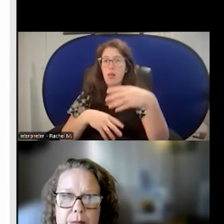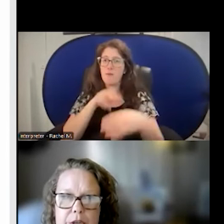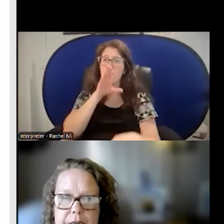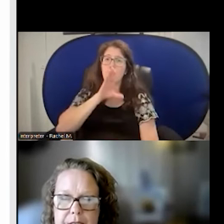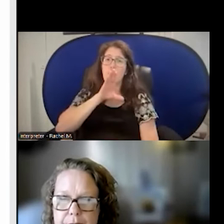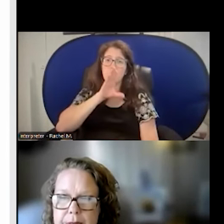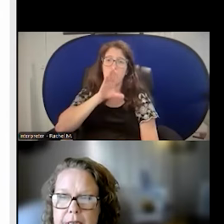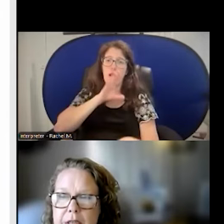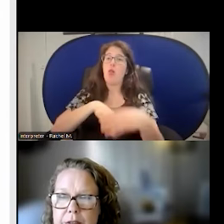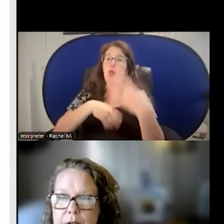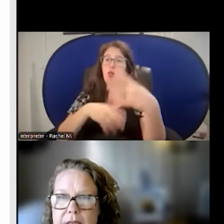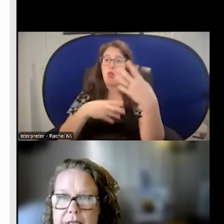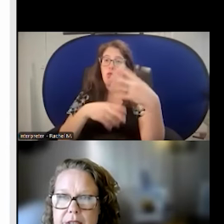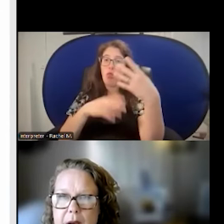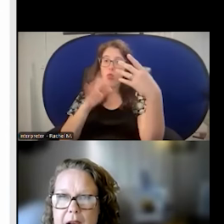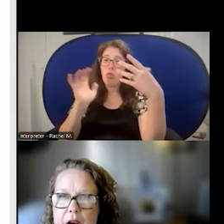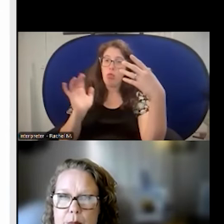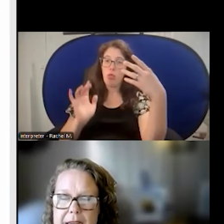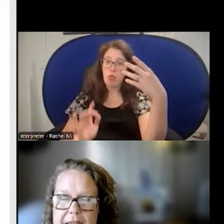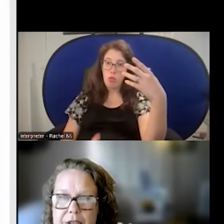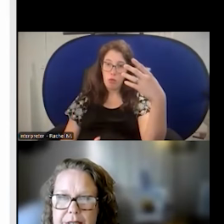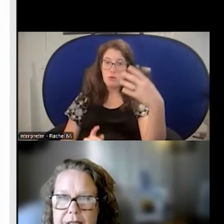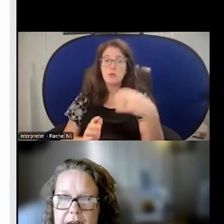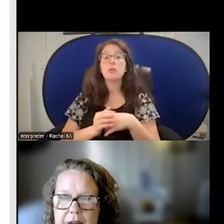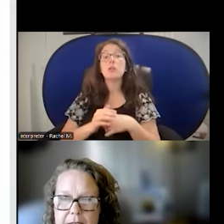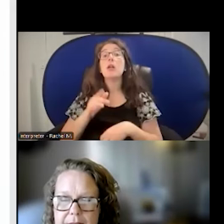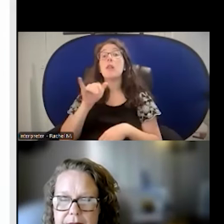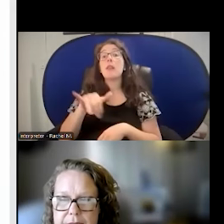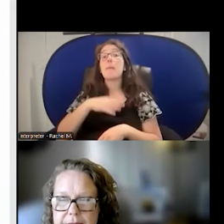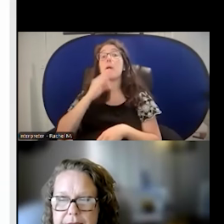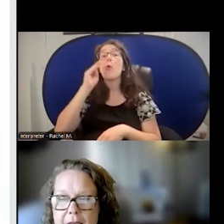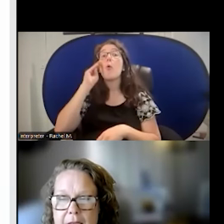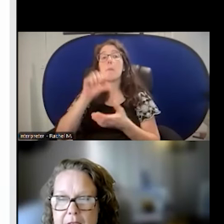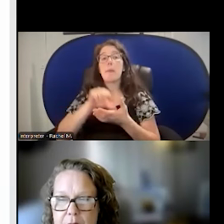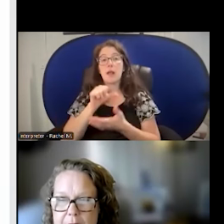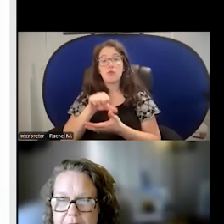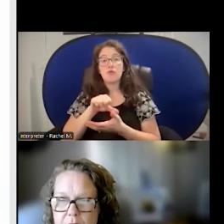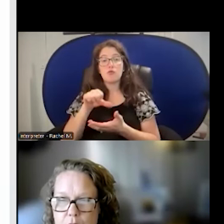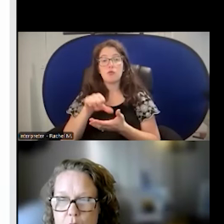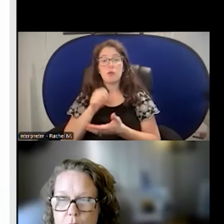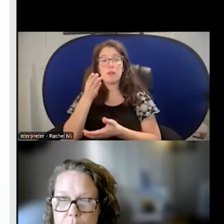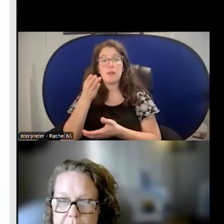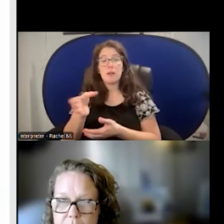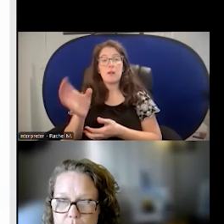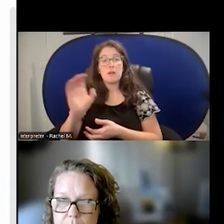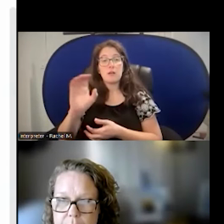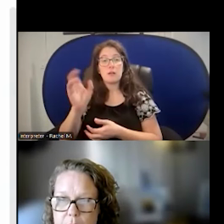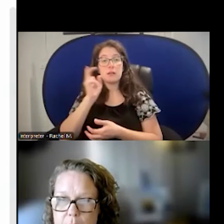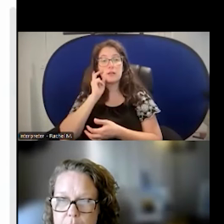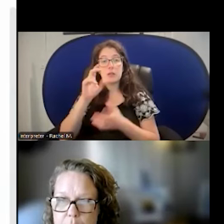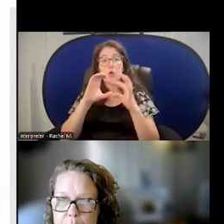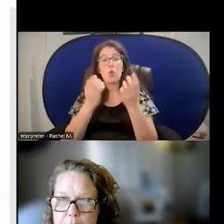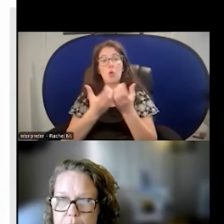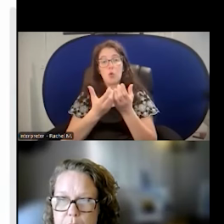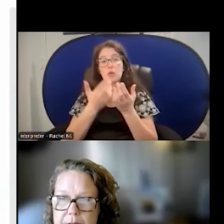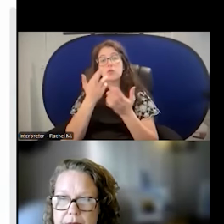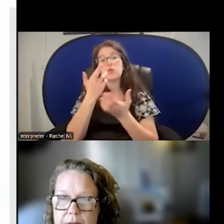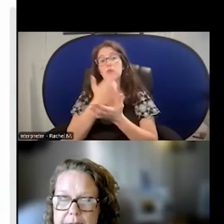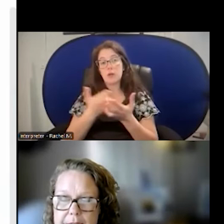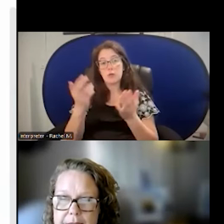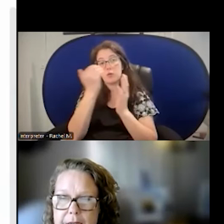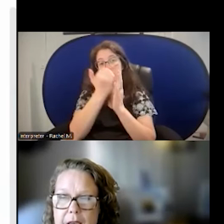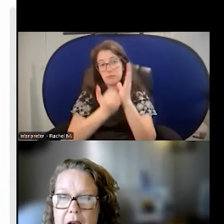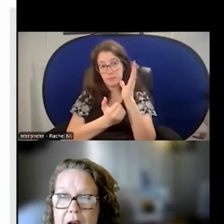to find what you need to. So this is my home page inside of Canvas, and right here under course resources where I was showing you